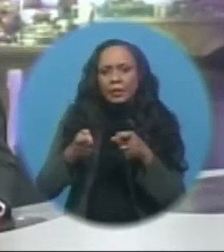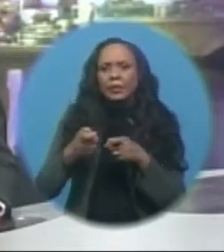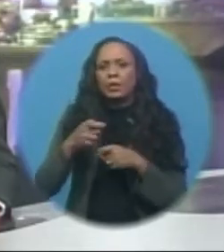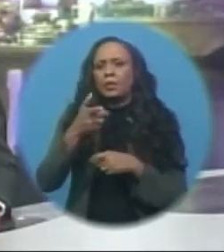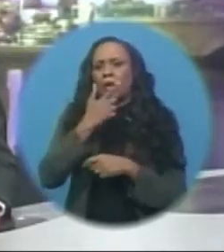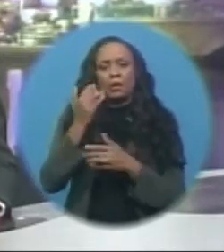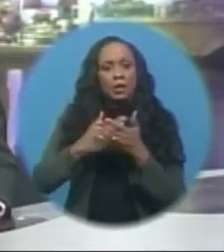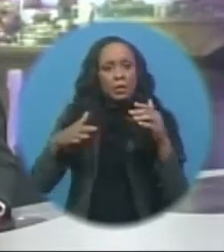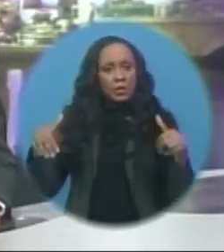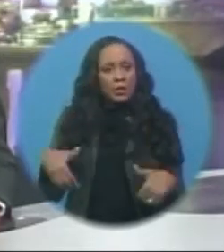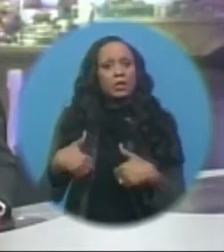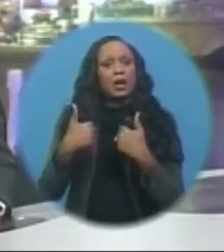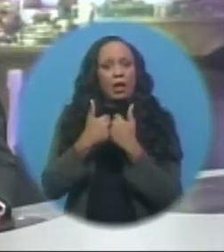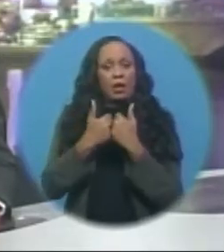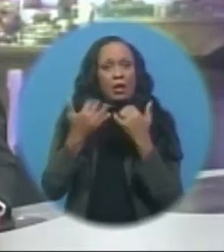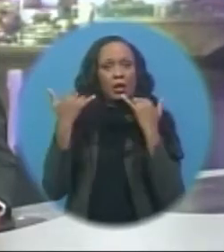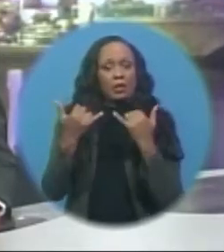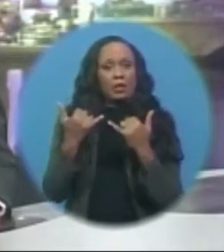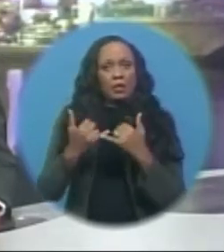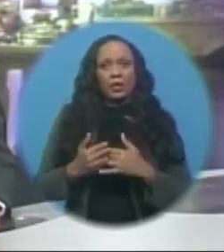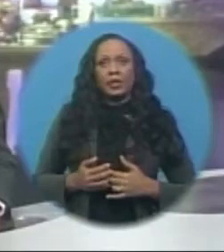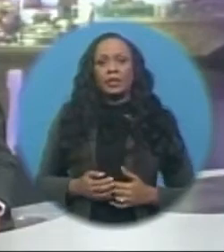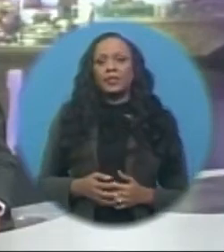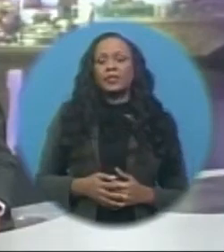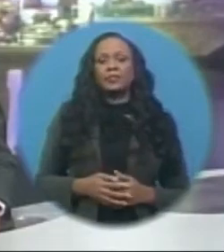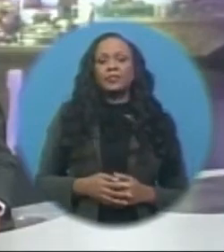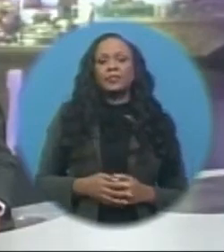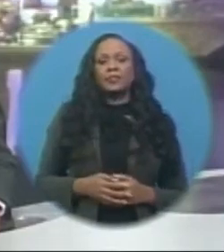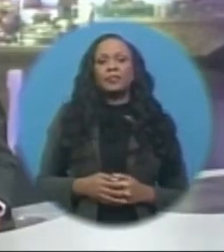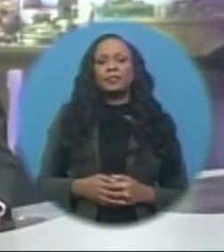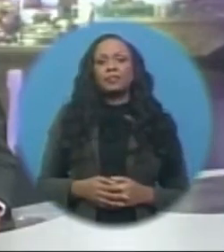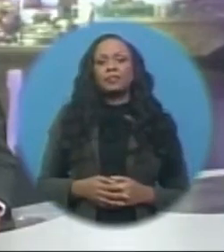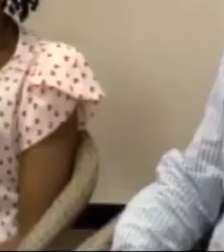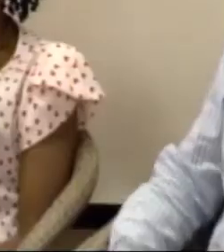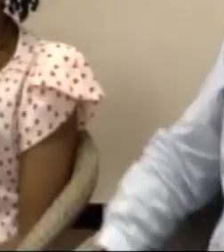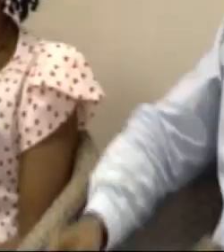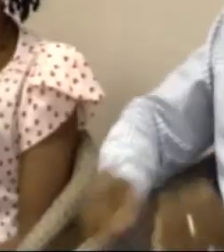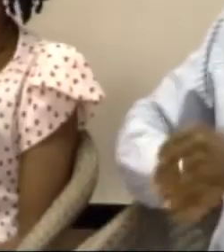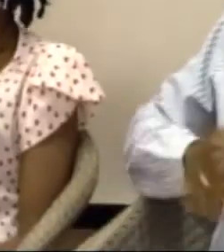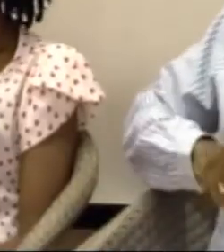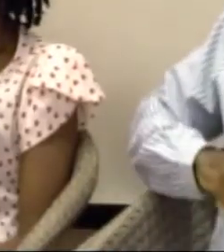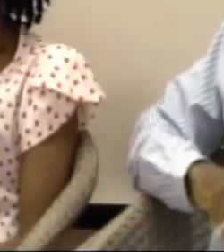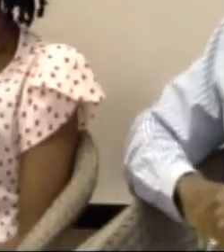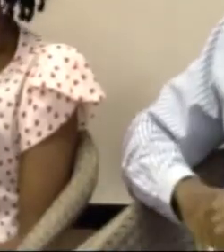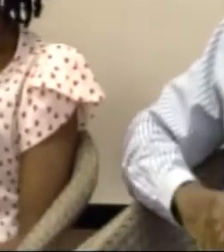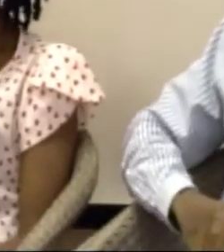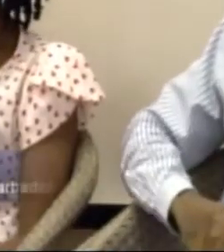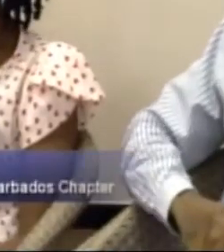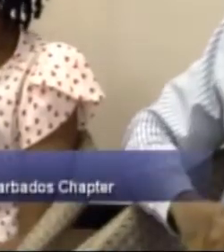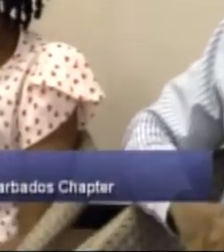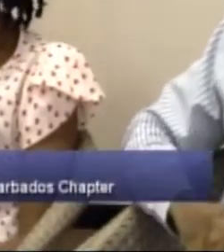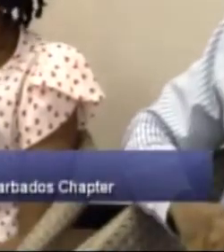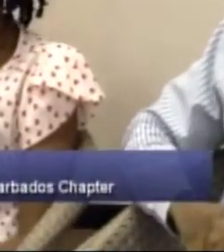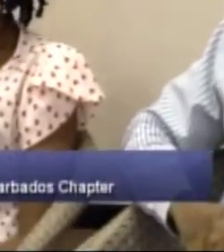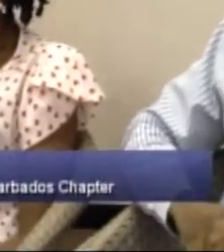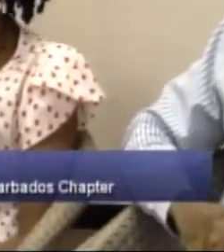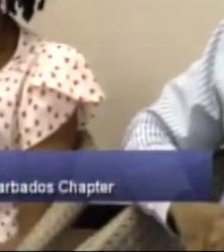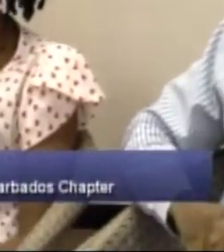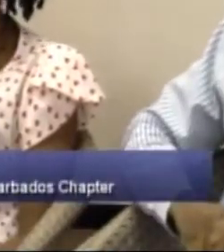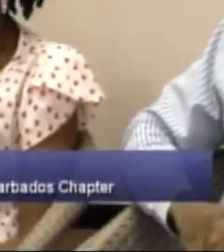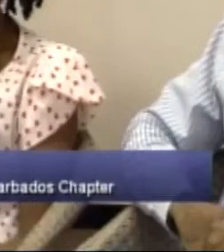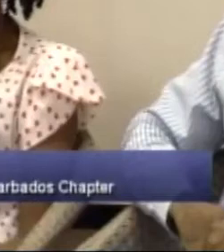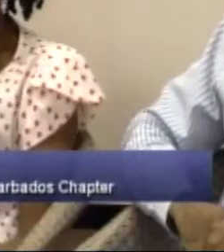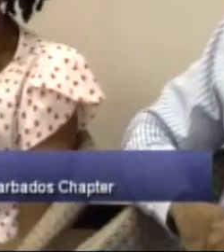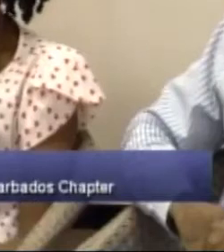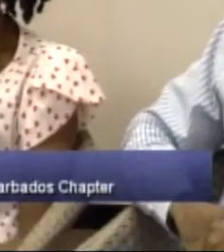tackling the fiscal challenges currently being faced. I would say getting a handle on the debt is something that we need to